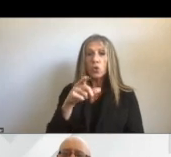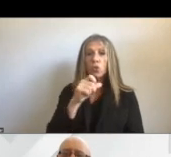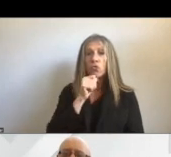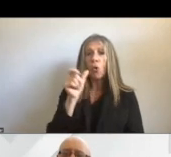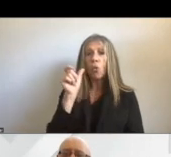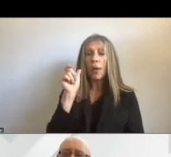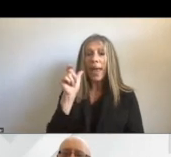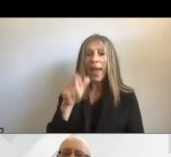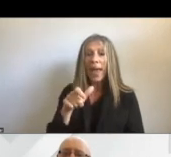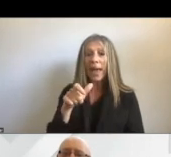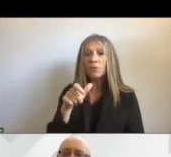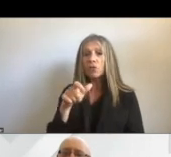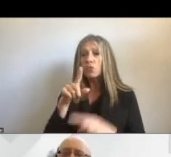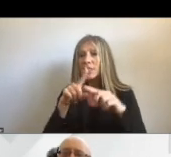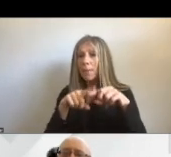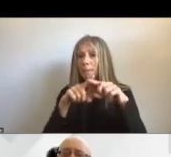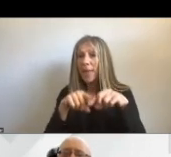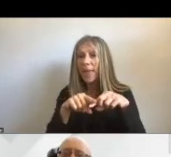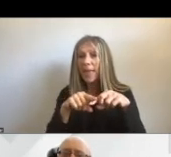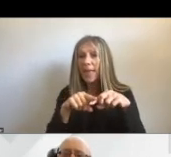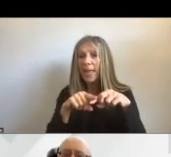a pedestrian circulation path.